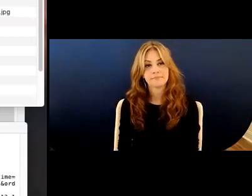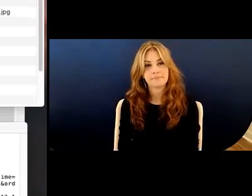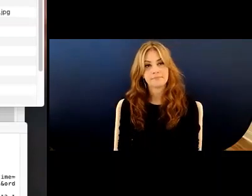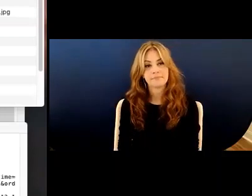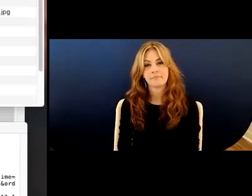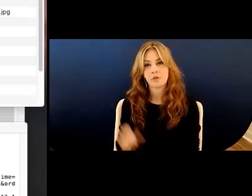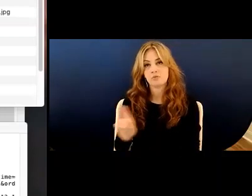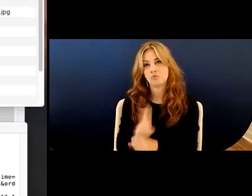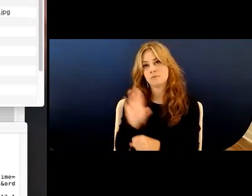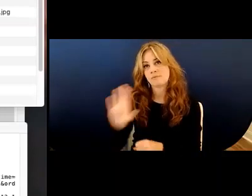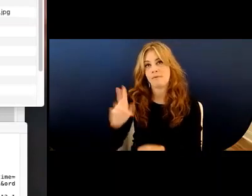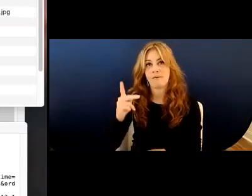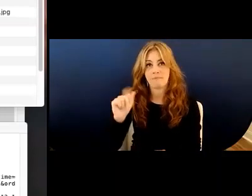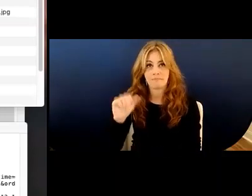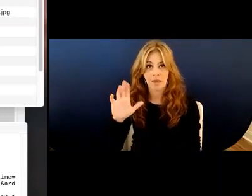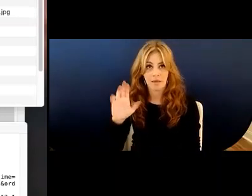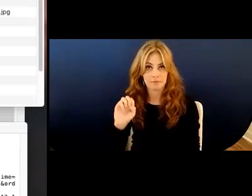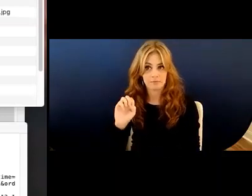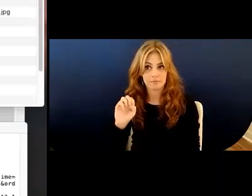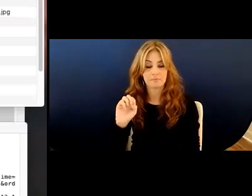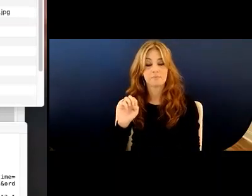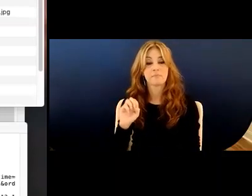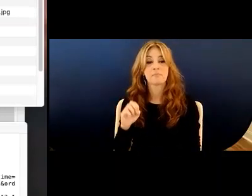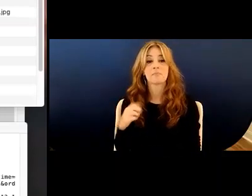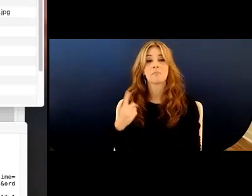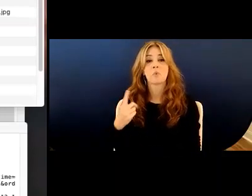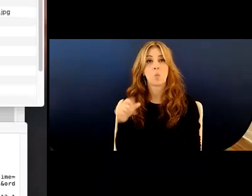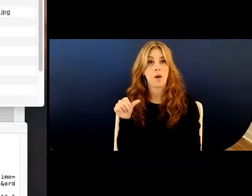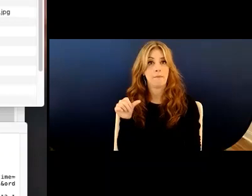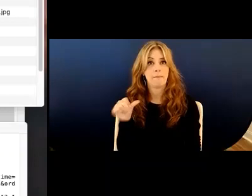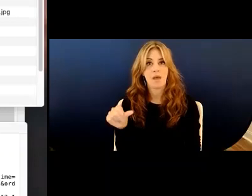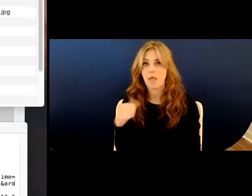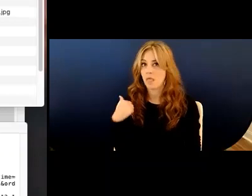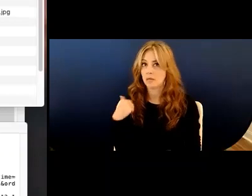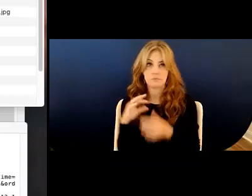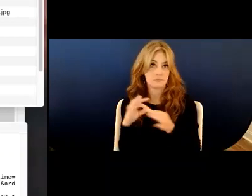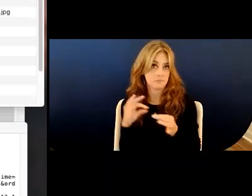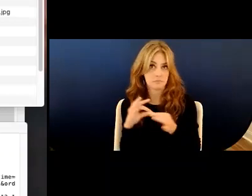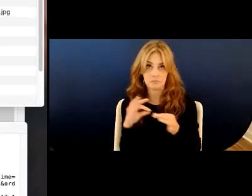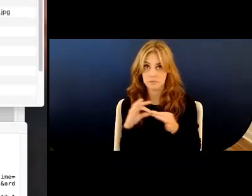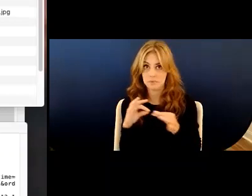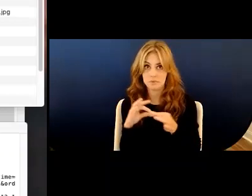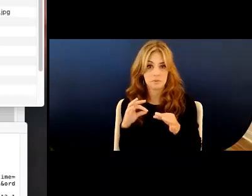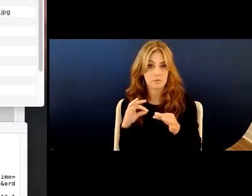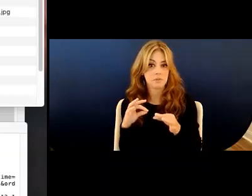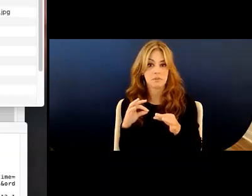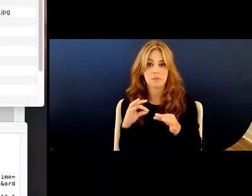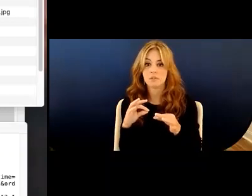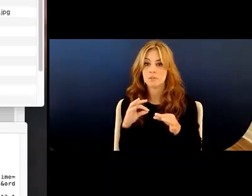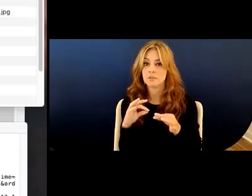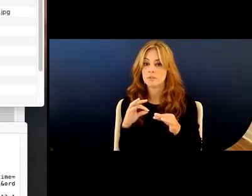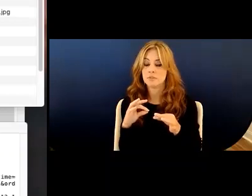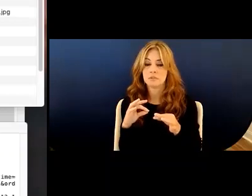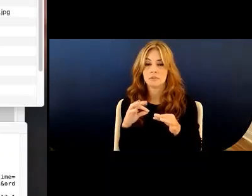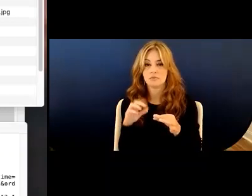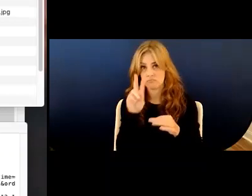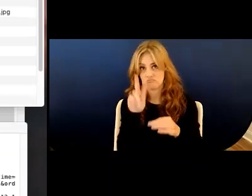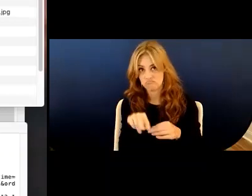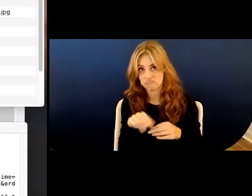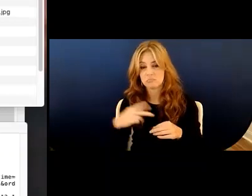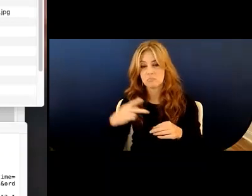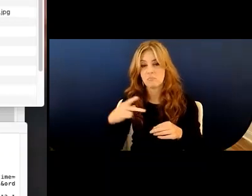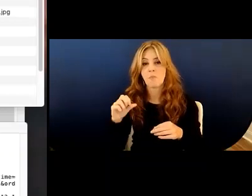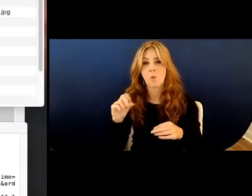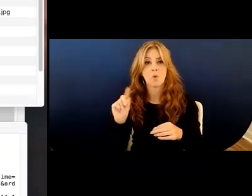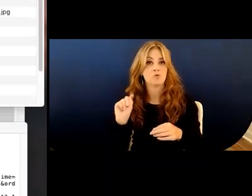want. One button actually that I didn't mention when we were looking at the posters that have been created